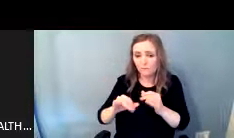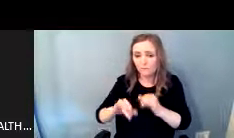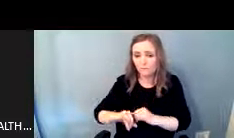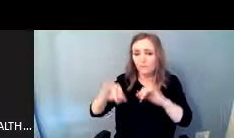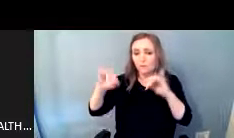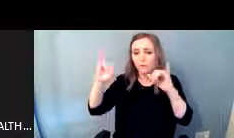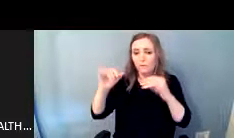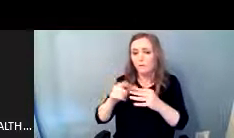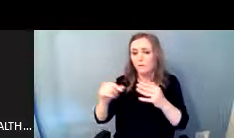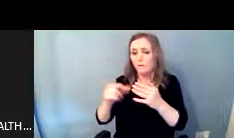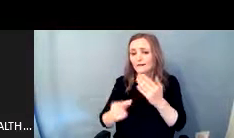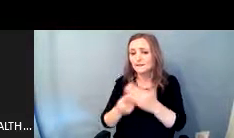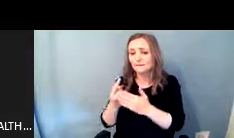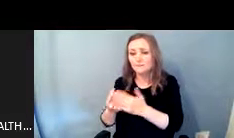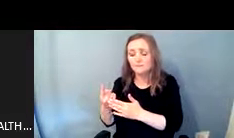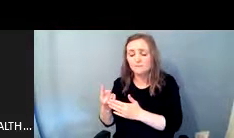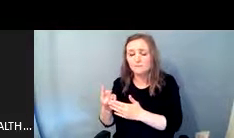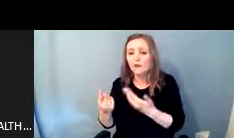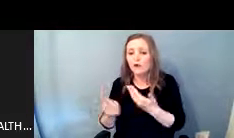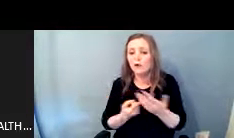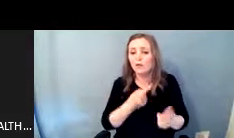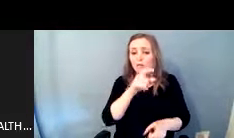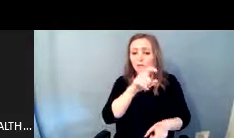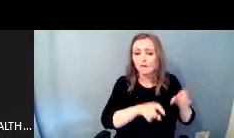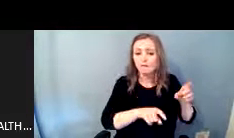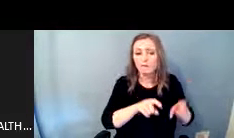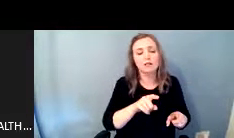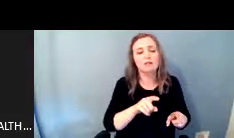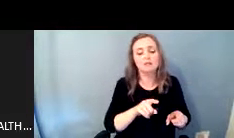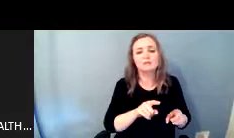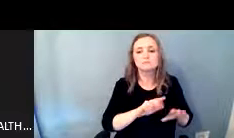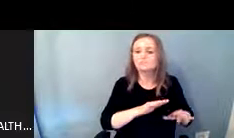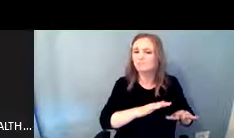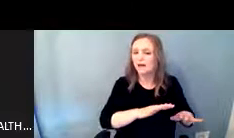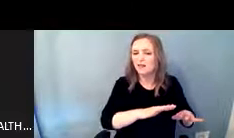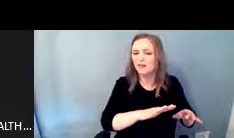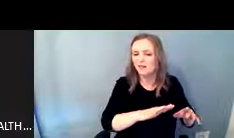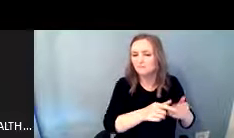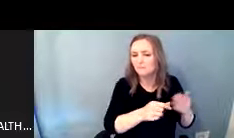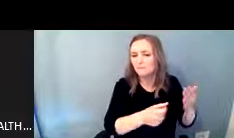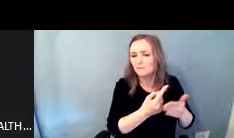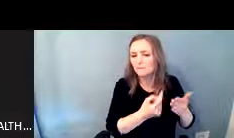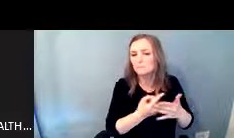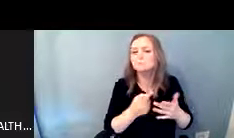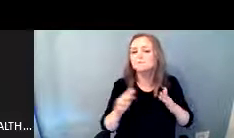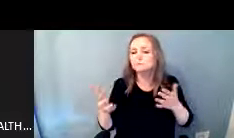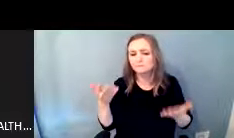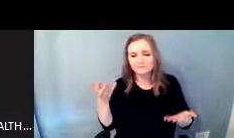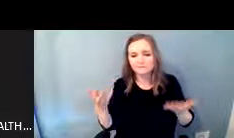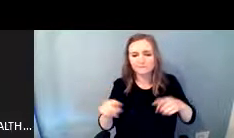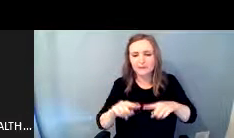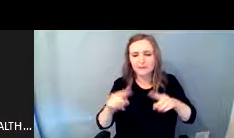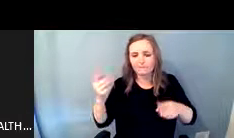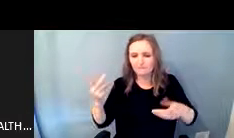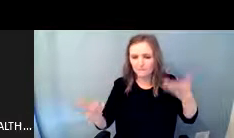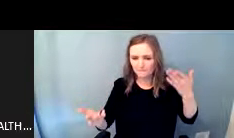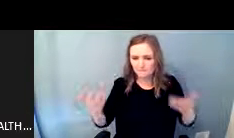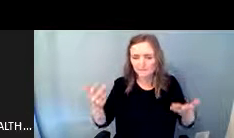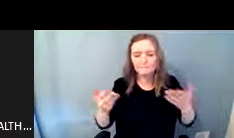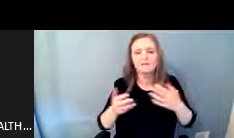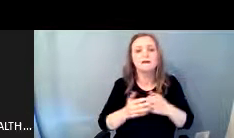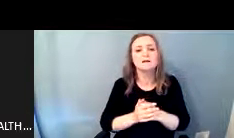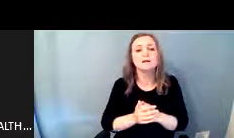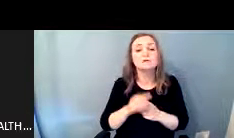symptoms and those who, it's less sinister. So this test is done in